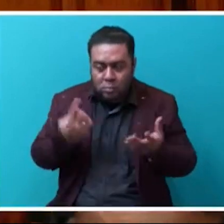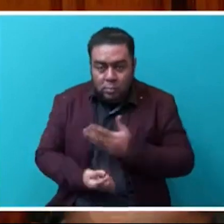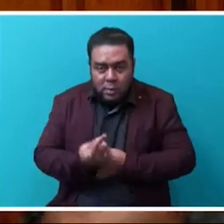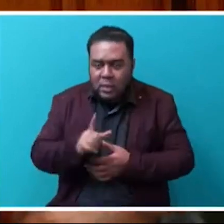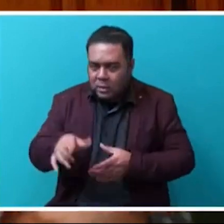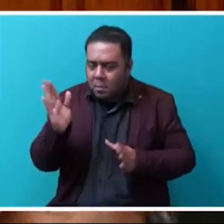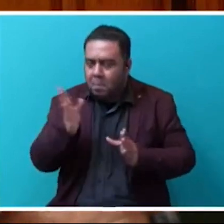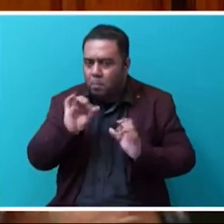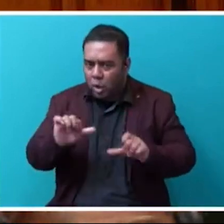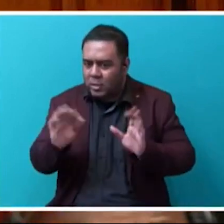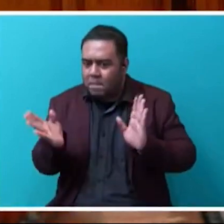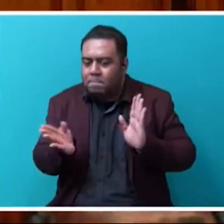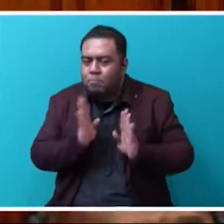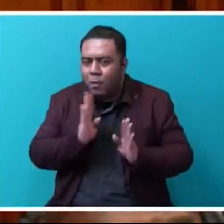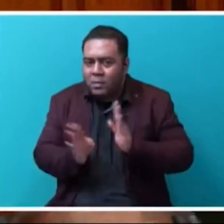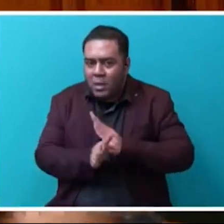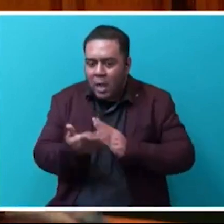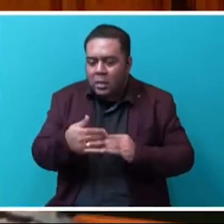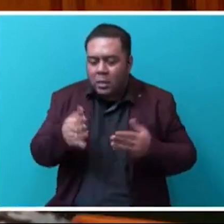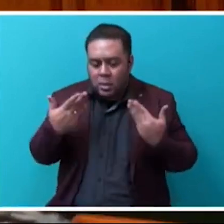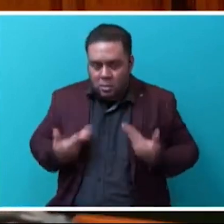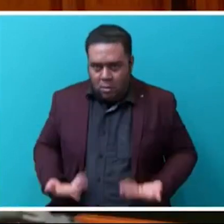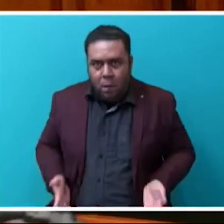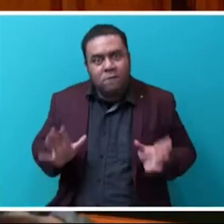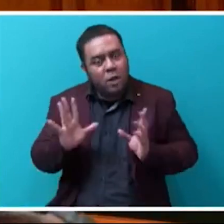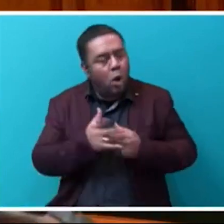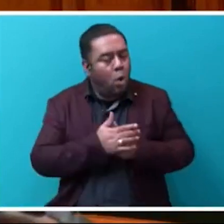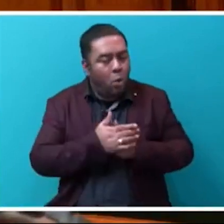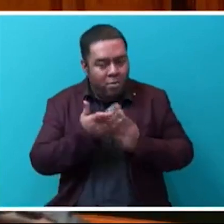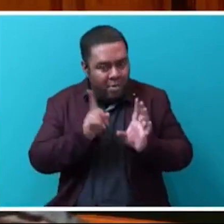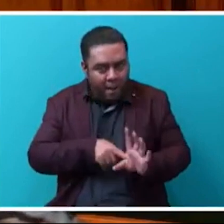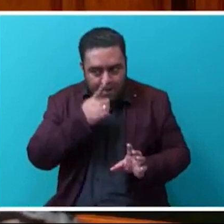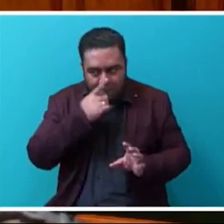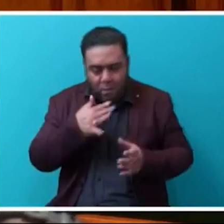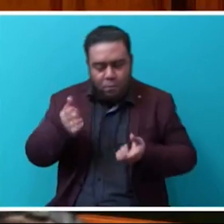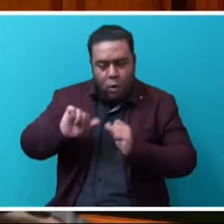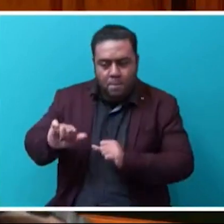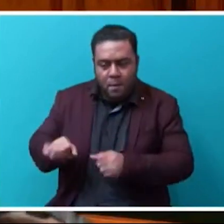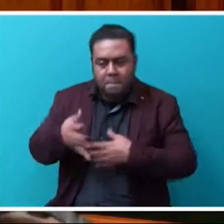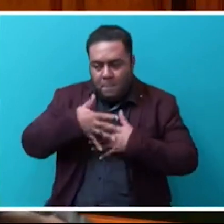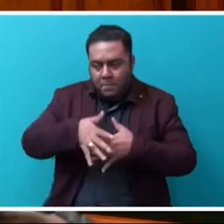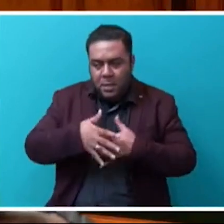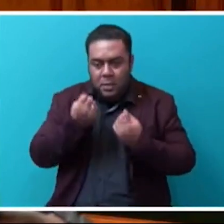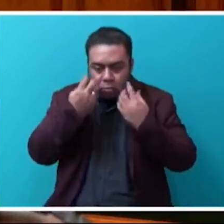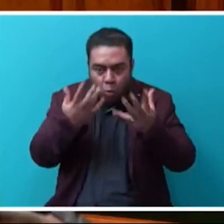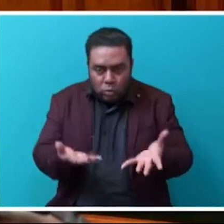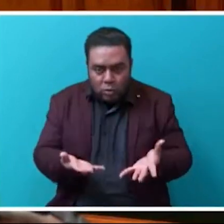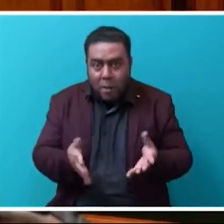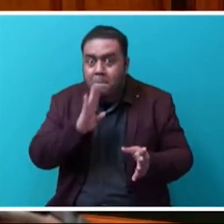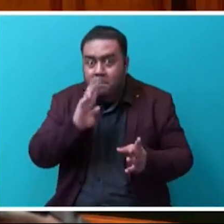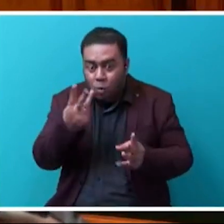protects the privacy and dignity of our young ones, preventing potential harm from public exposure. Number three,